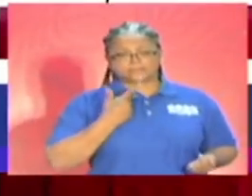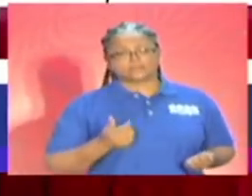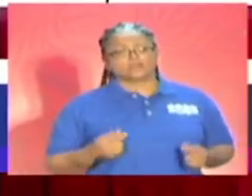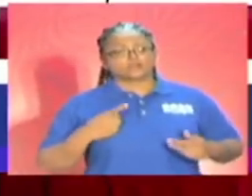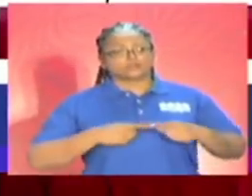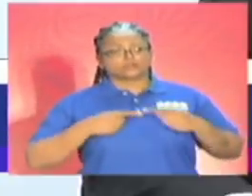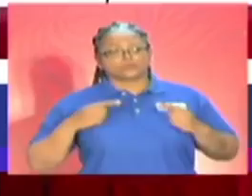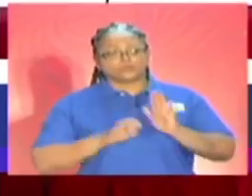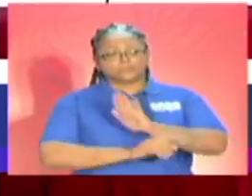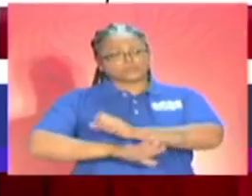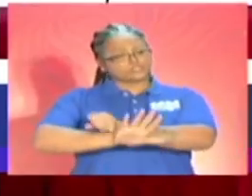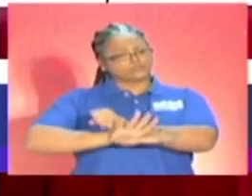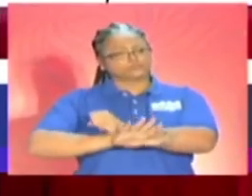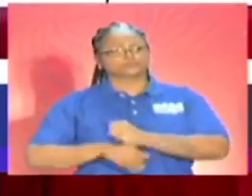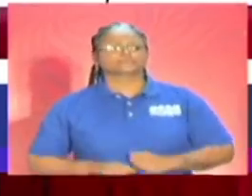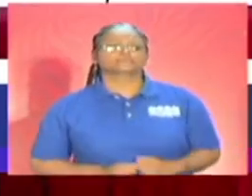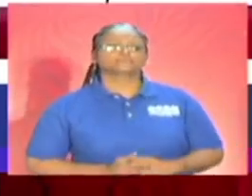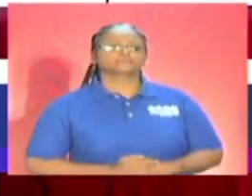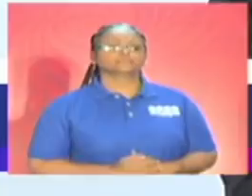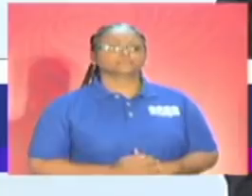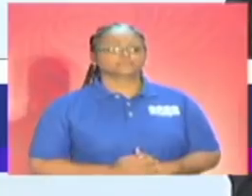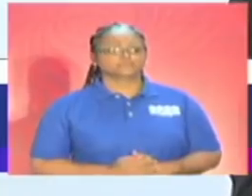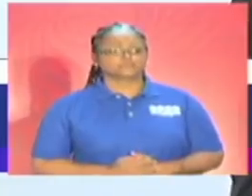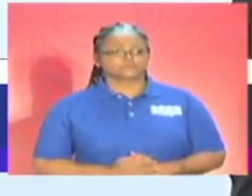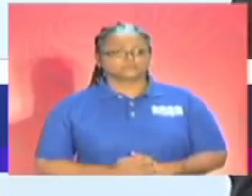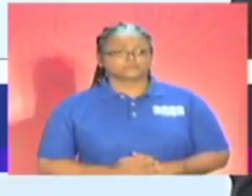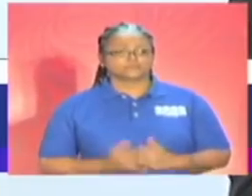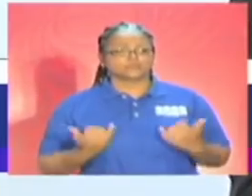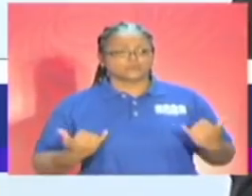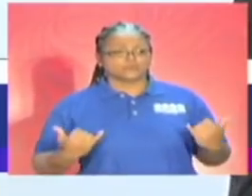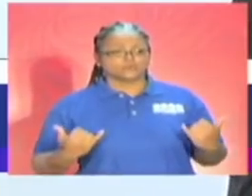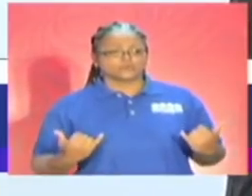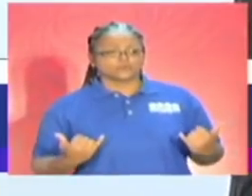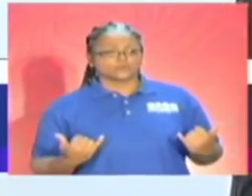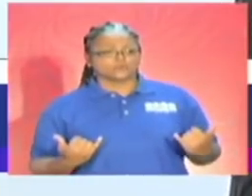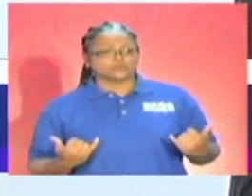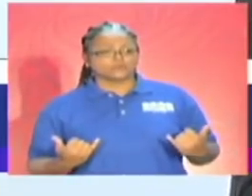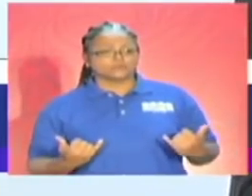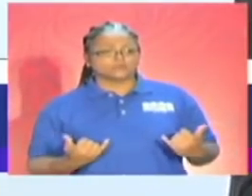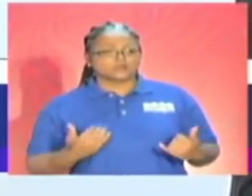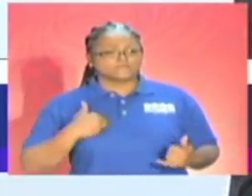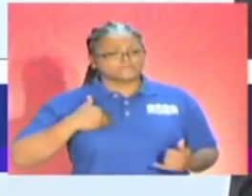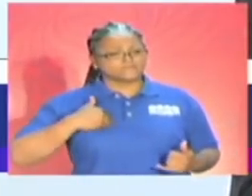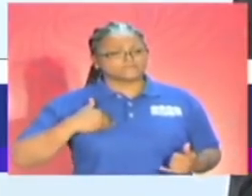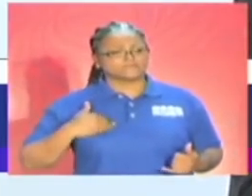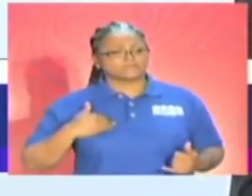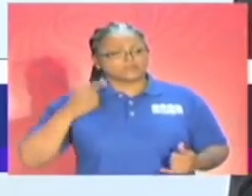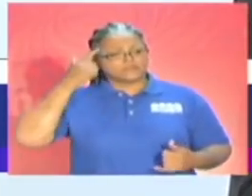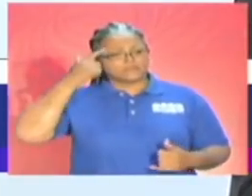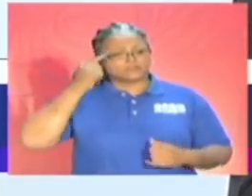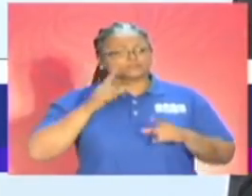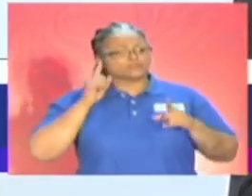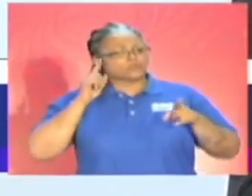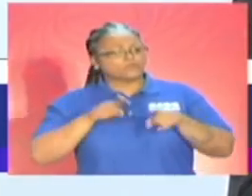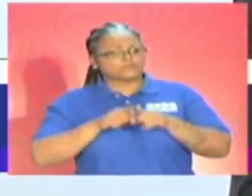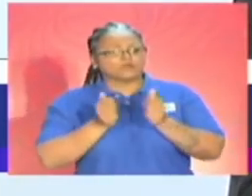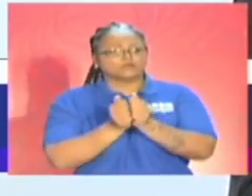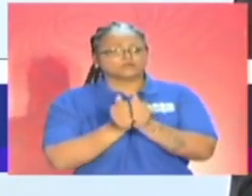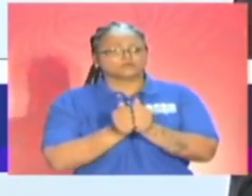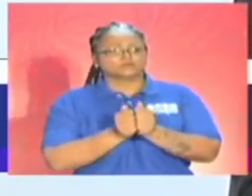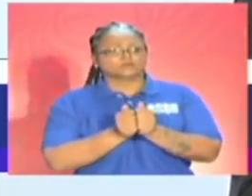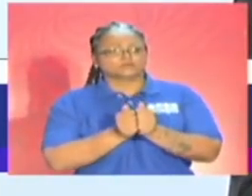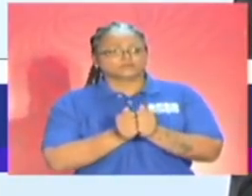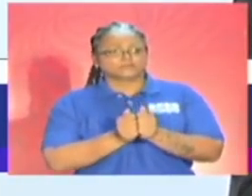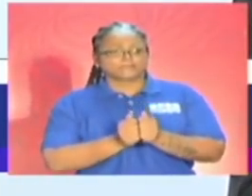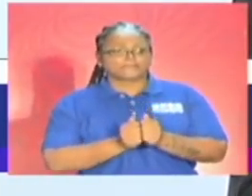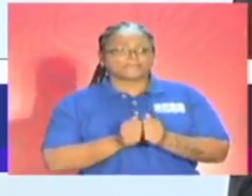So generally speaking, we have arrangements with the African Medical Supplies Platform, which, as you saw,